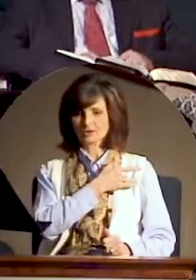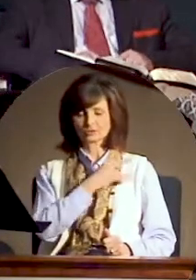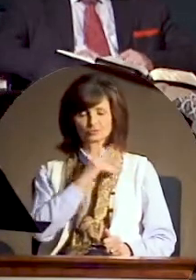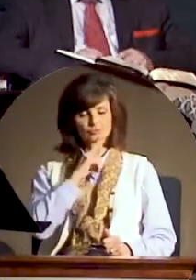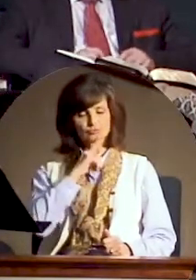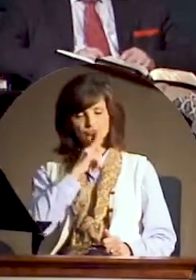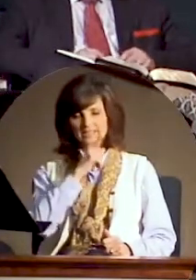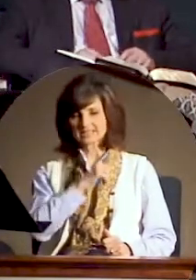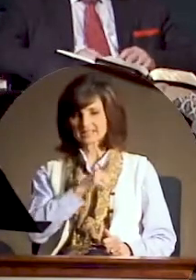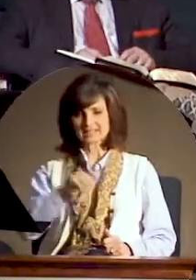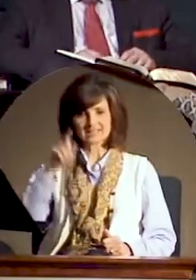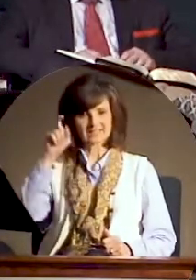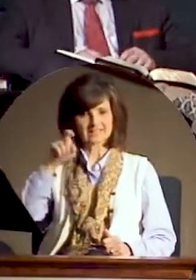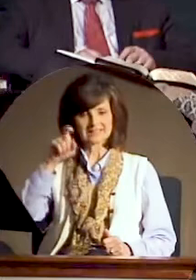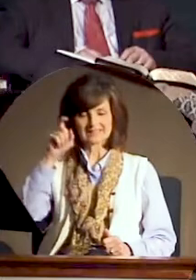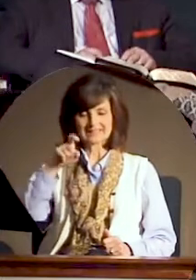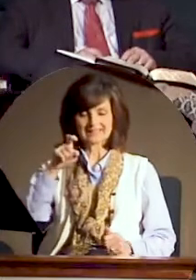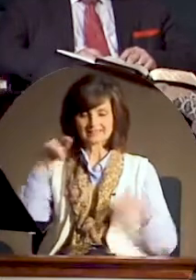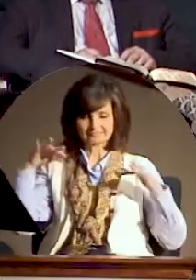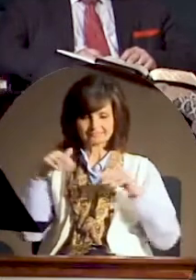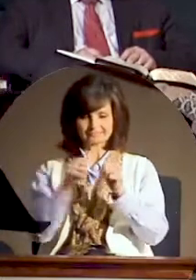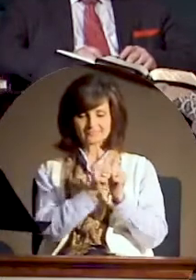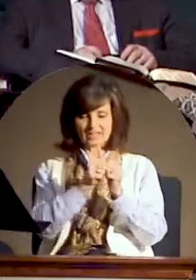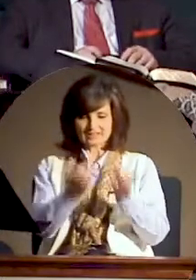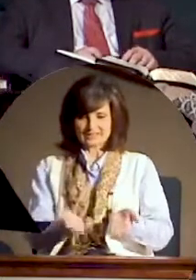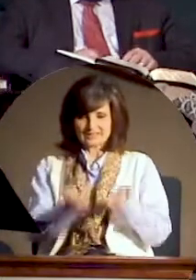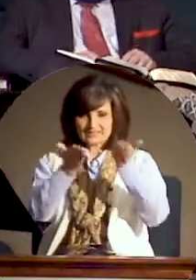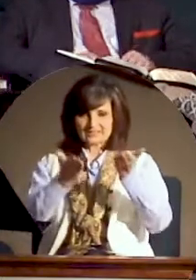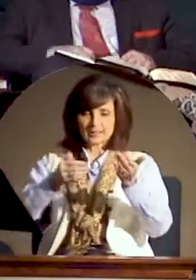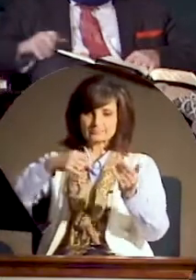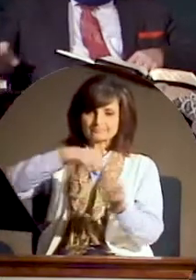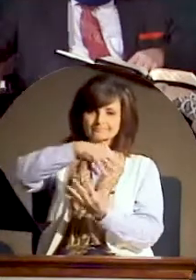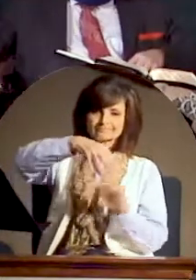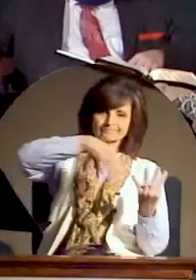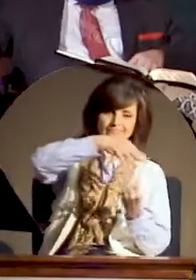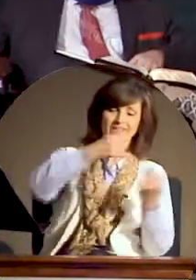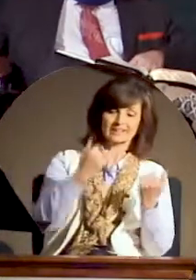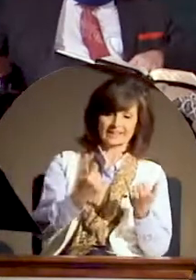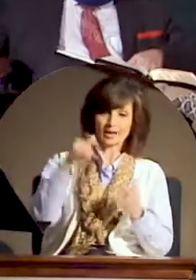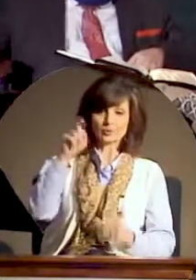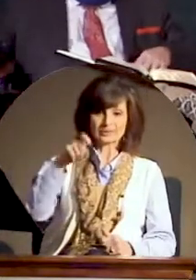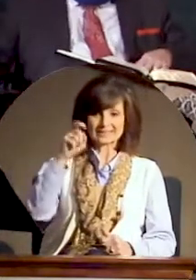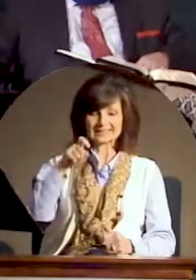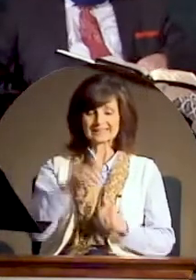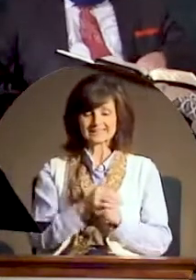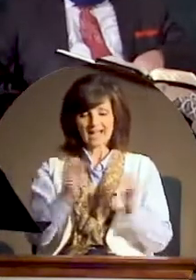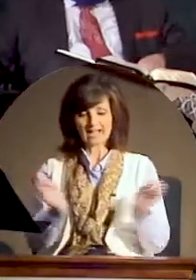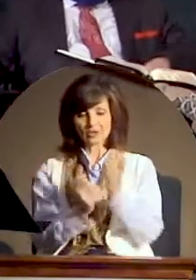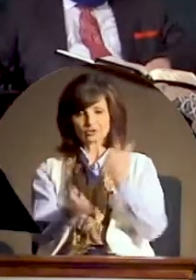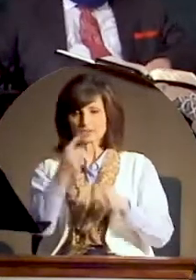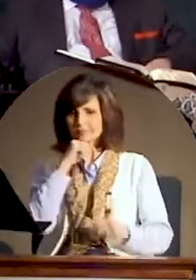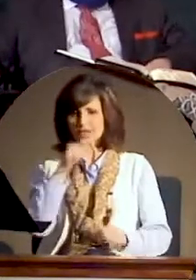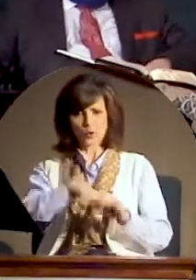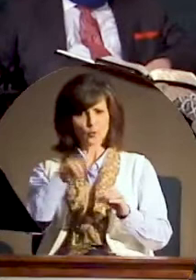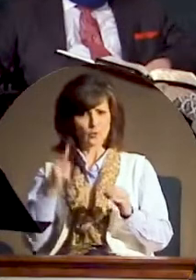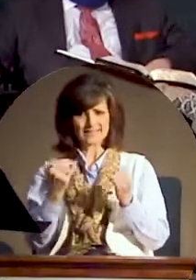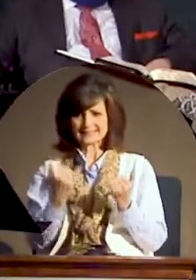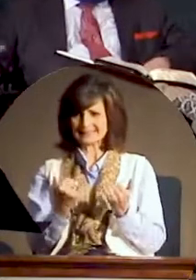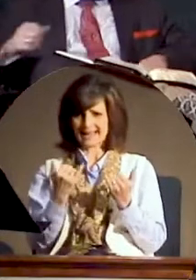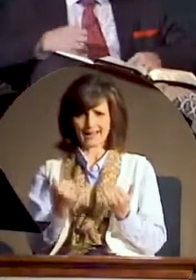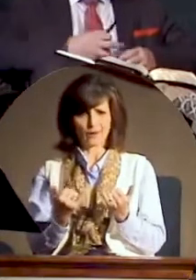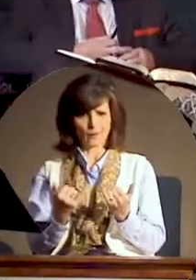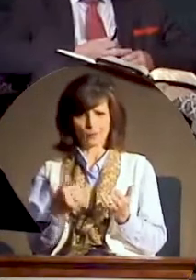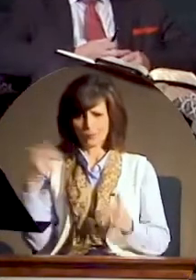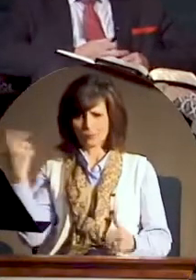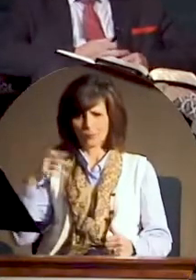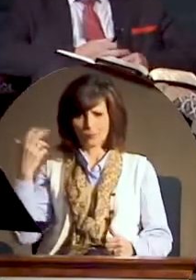time that we needed to meet together and exhort one another, it's in these days. We need that. And I would encourage you to be here. Man, don't quit now. I mean,